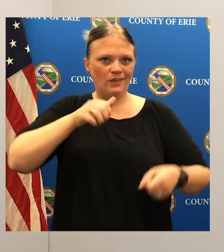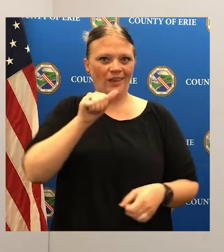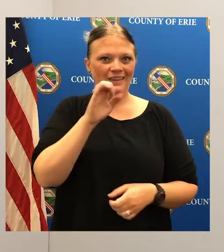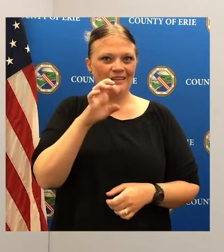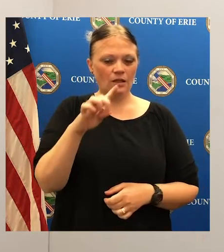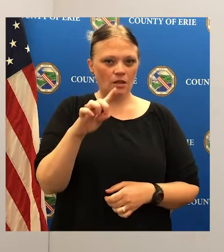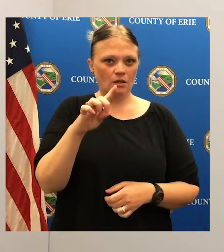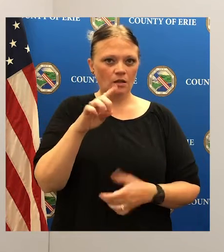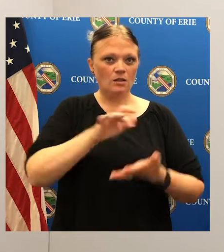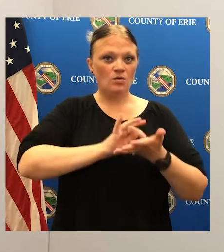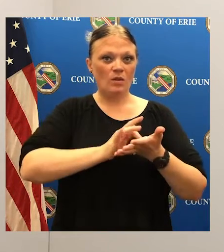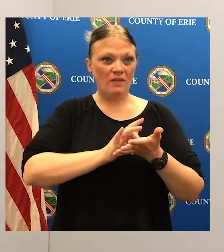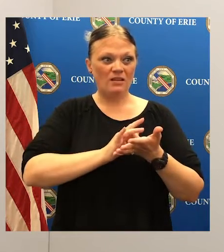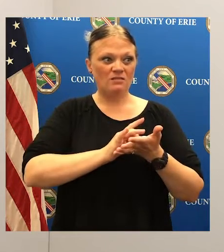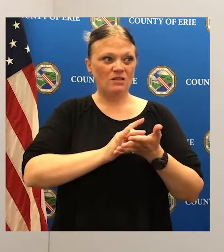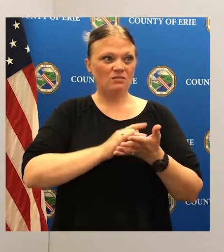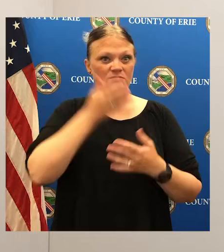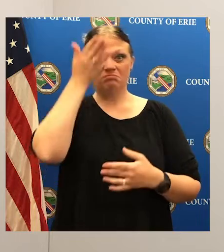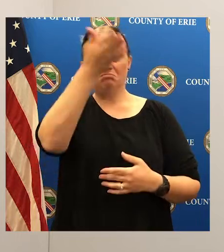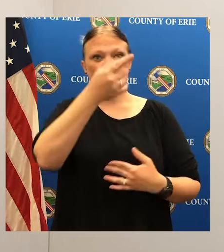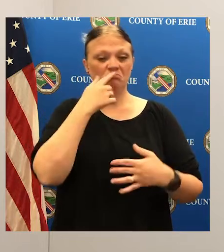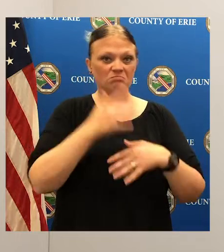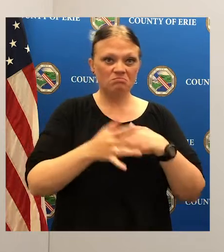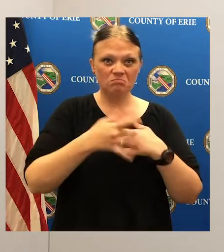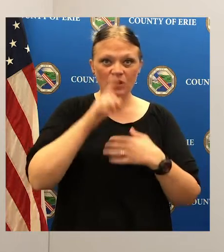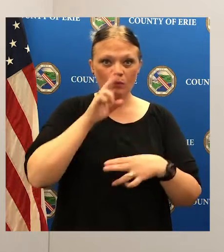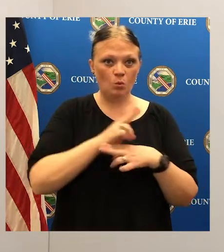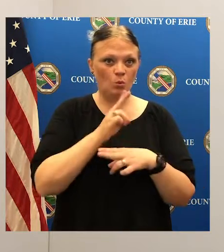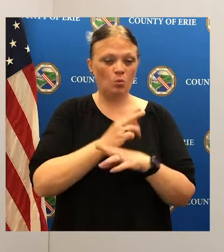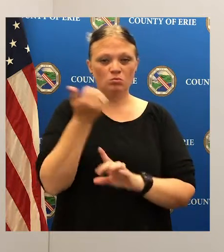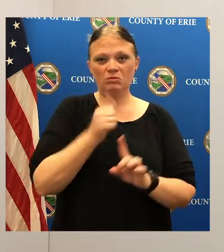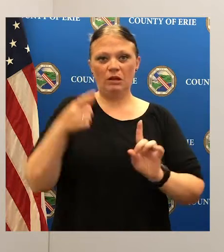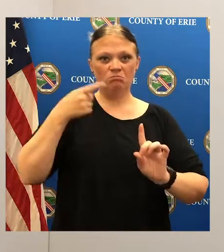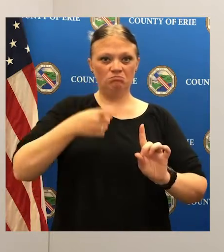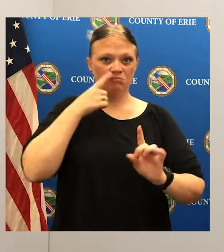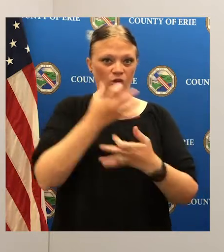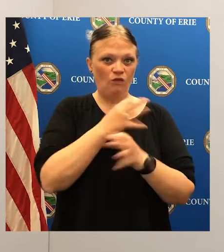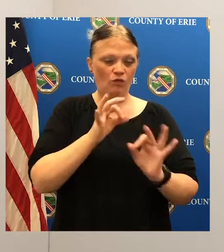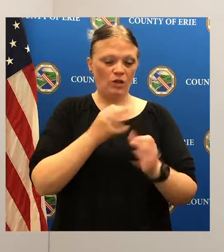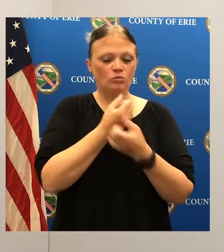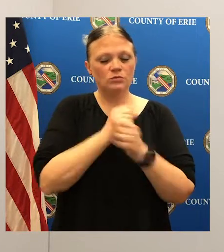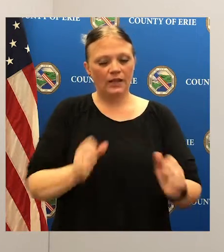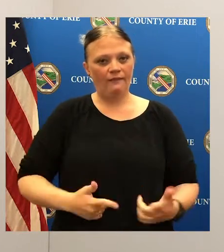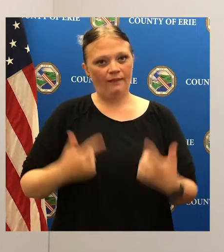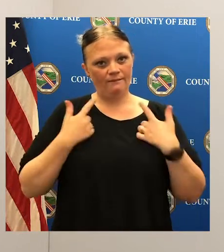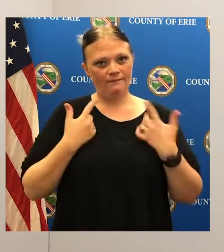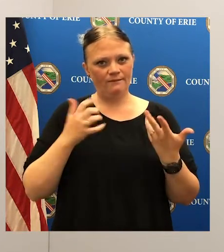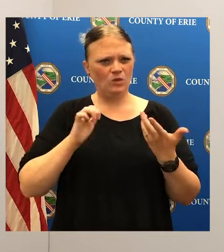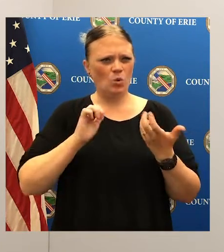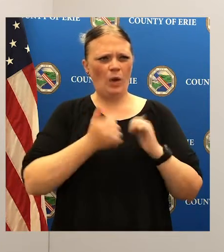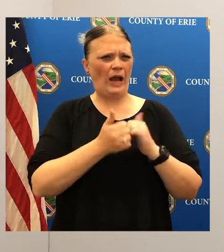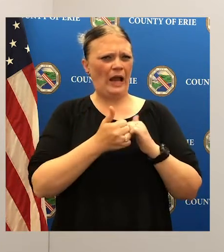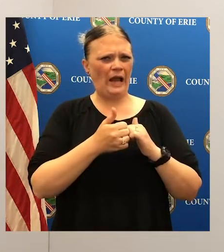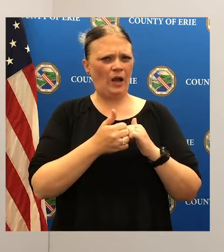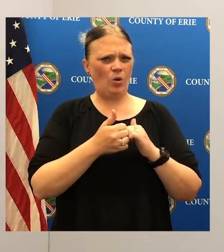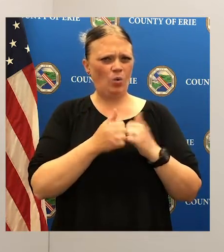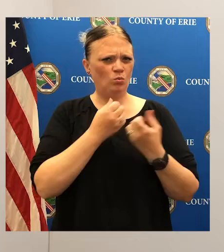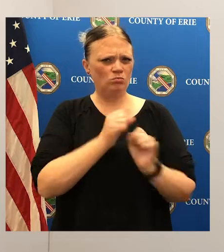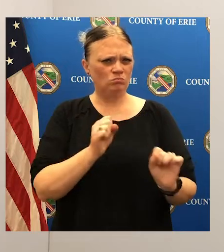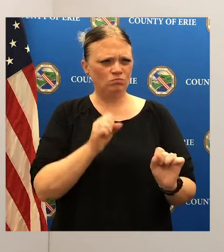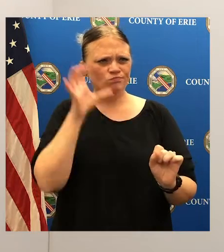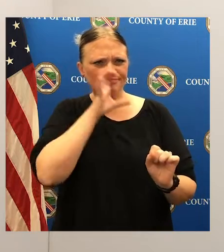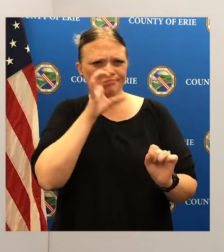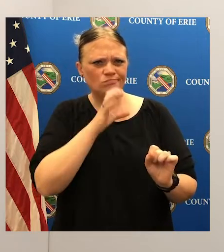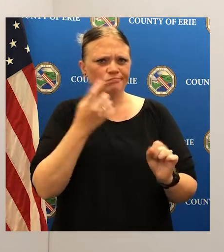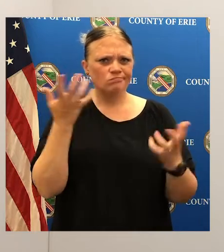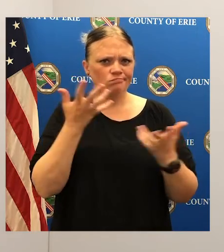in the community. This medication is out there available for you to use at any point for free to save a life. So how do you save a life?